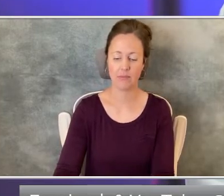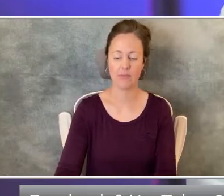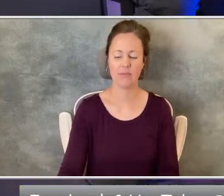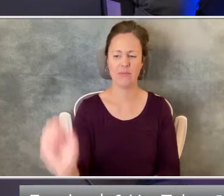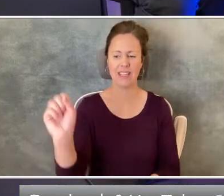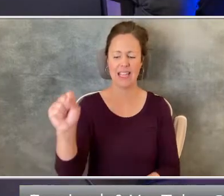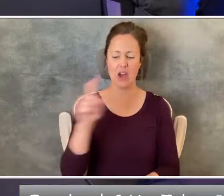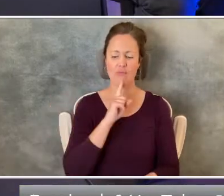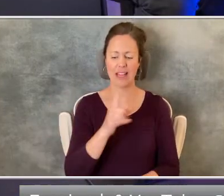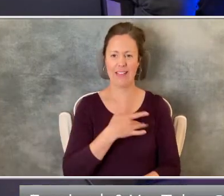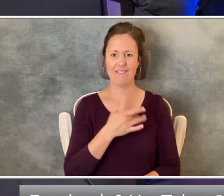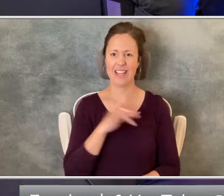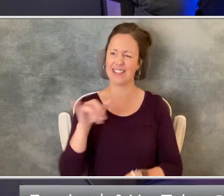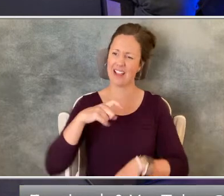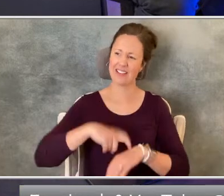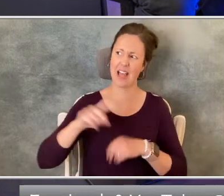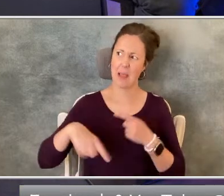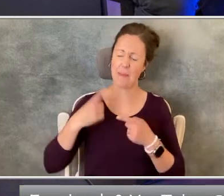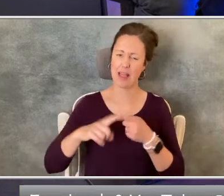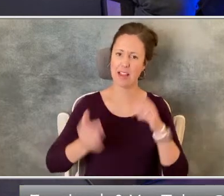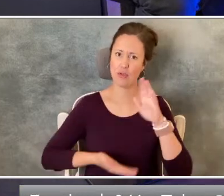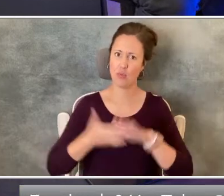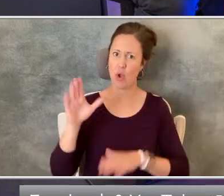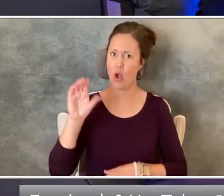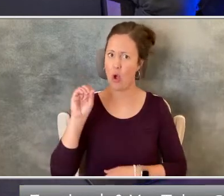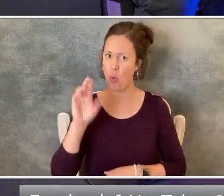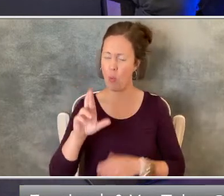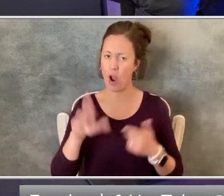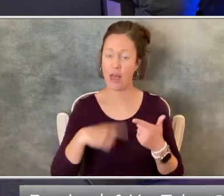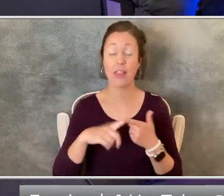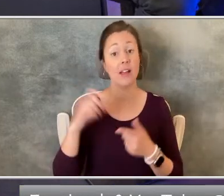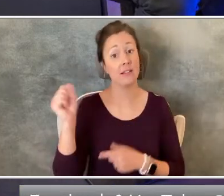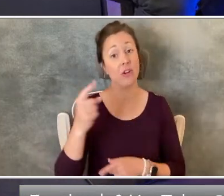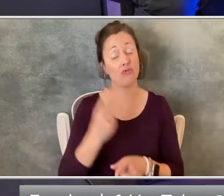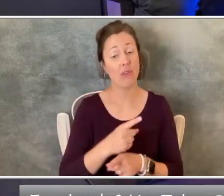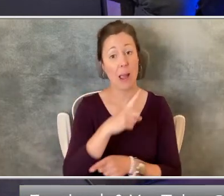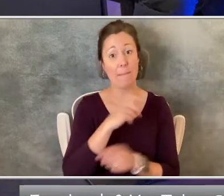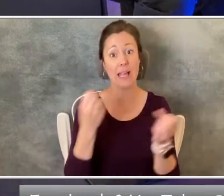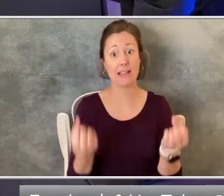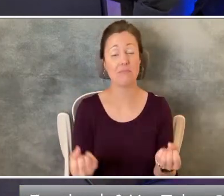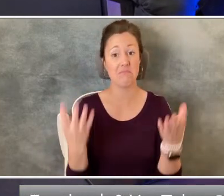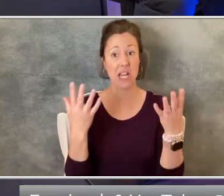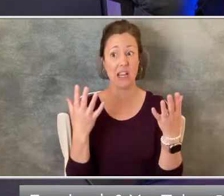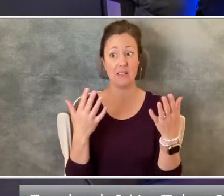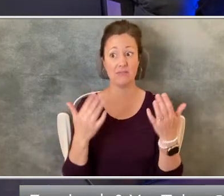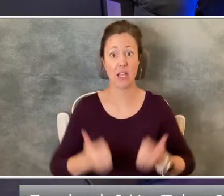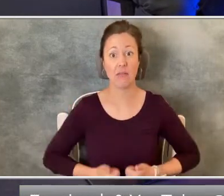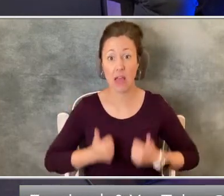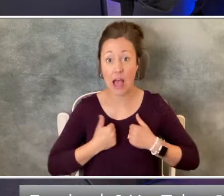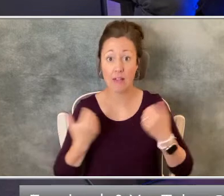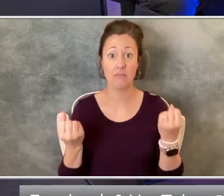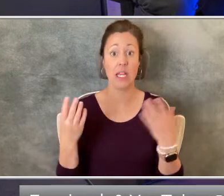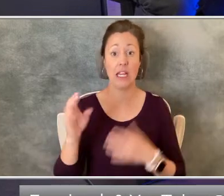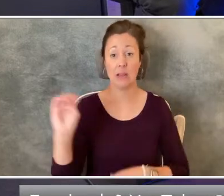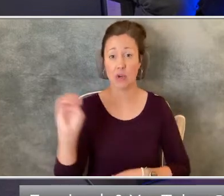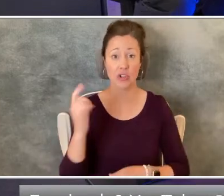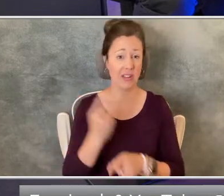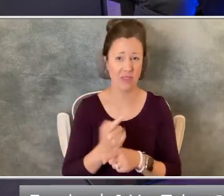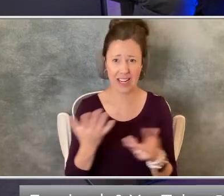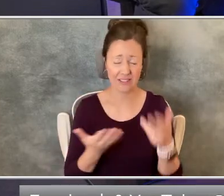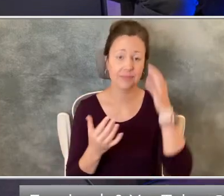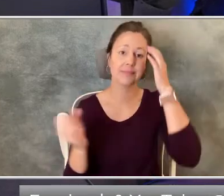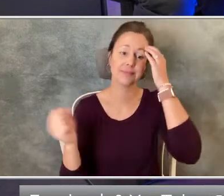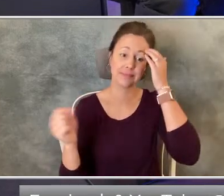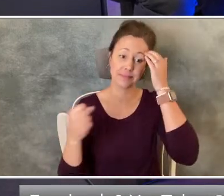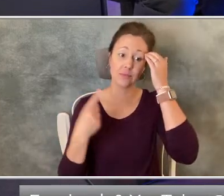again. It's always happening. Because you're juggling so many lives and emergencies. It's out of our control. It's in different state. And all those. Right. We have